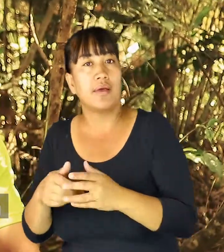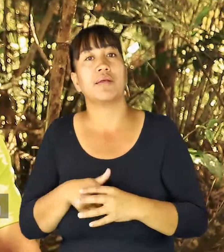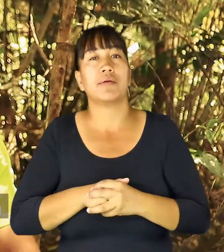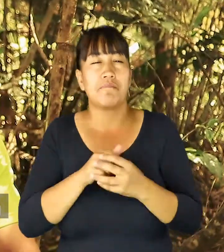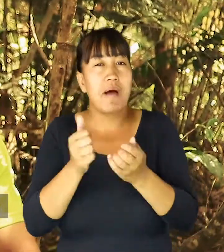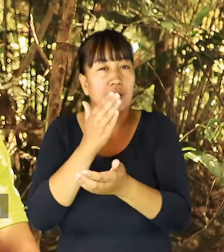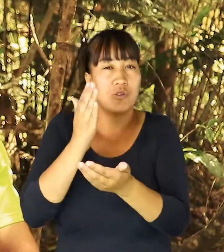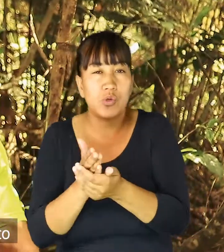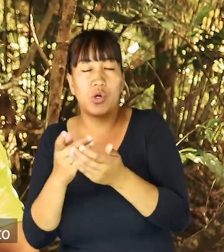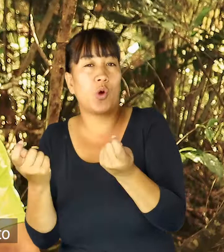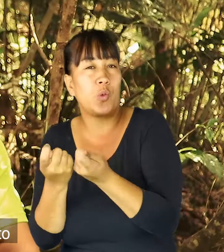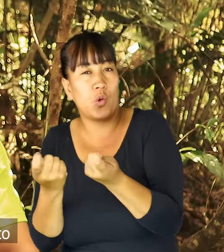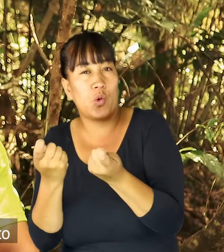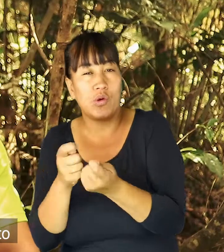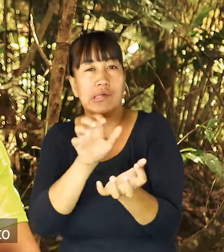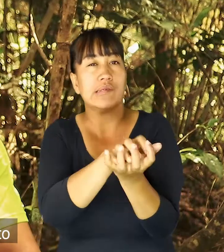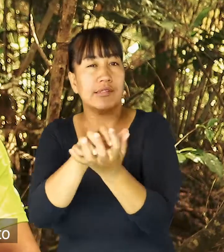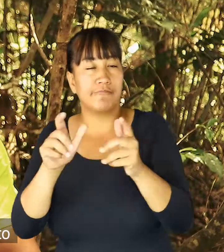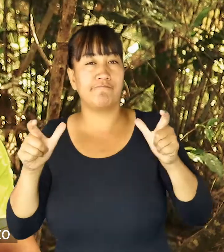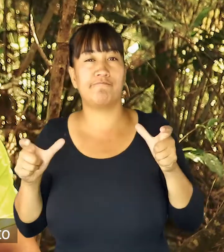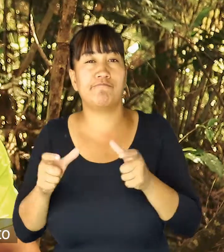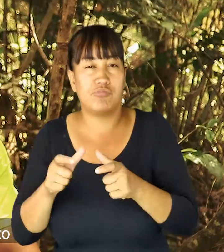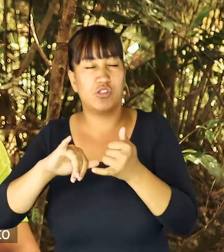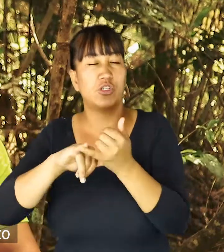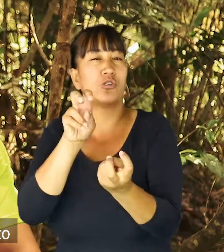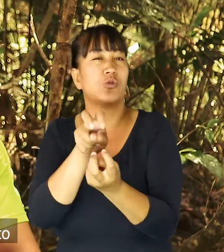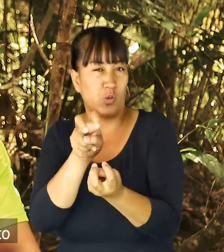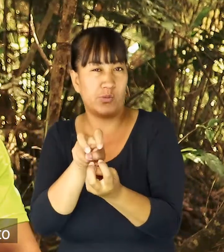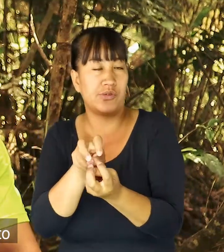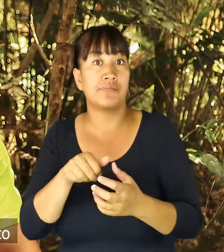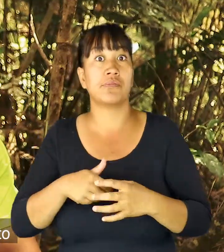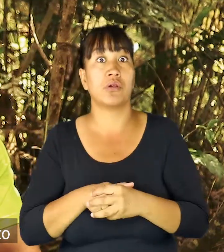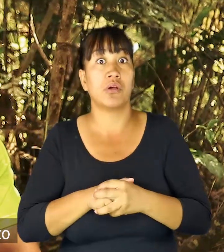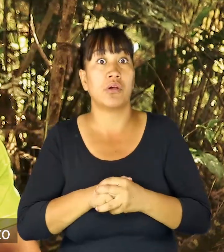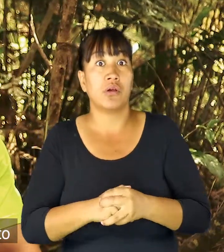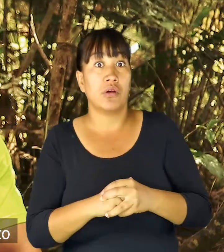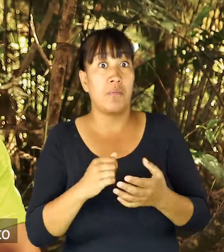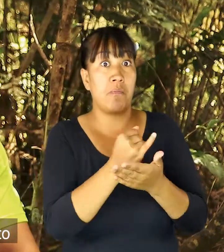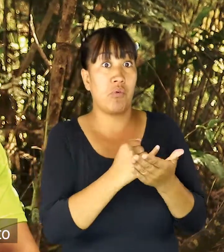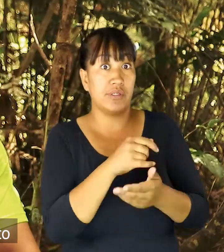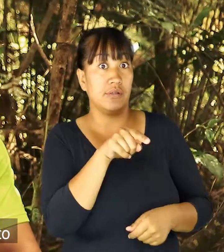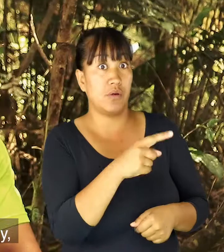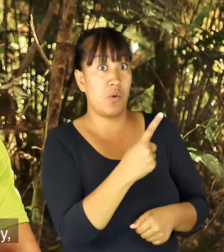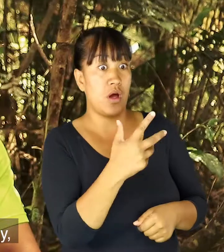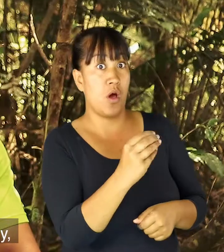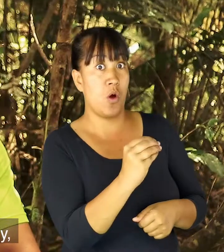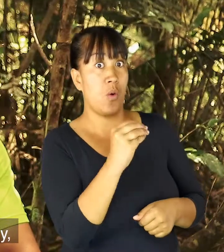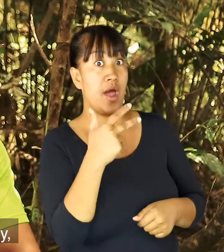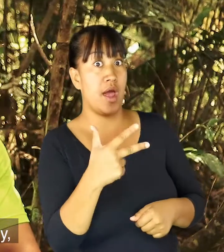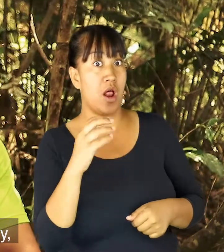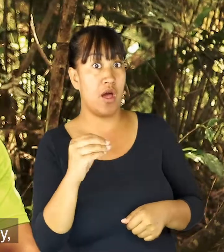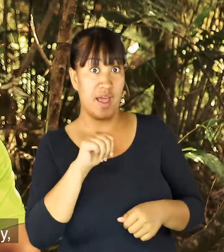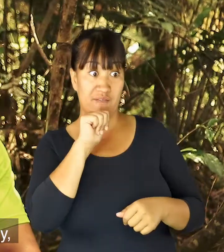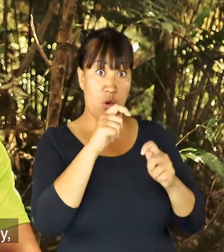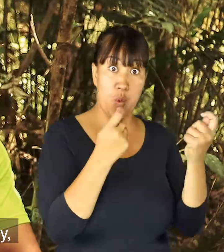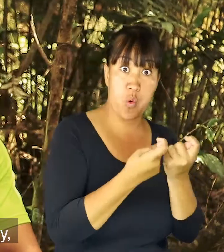alone. We need to incorporate all methods of predator control that are available. Yeah, in regards to 1080, as long as it's